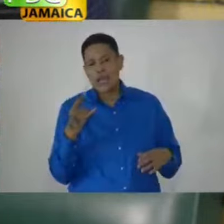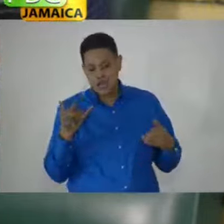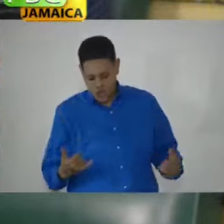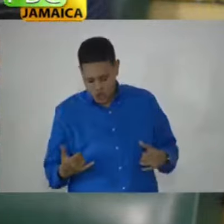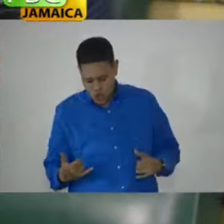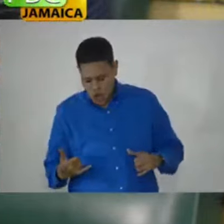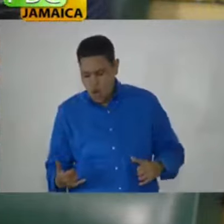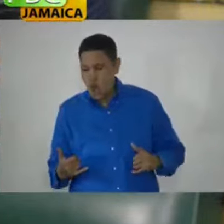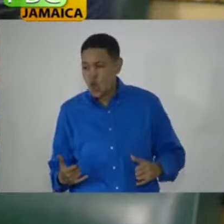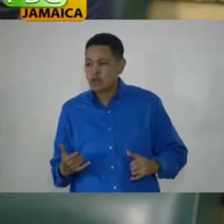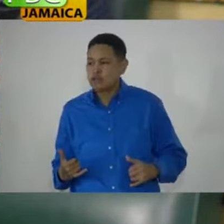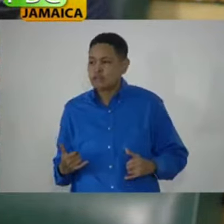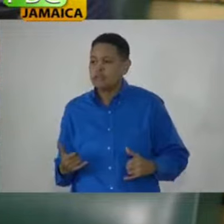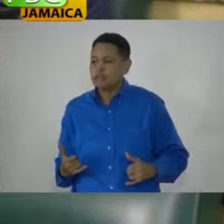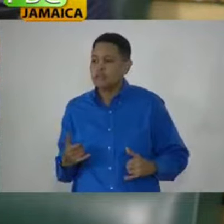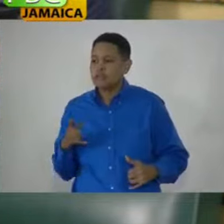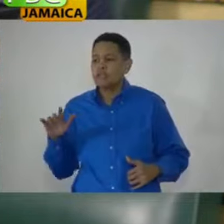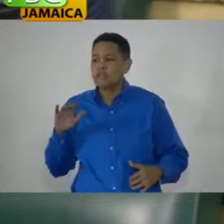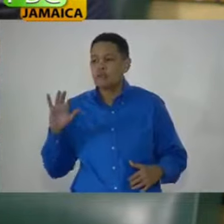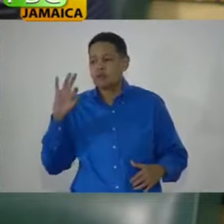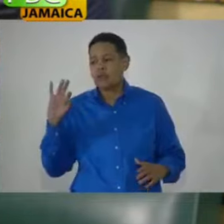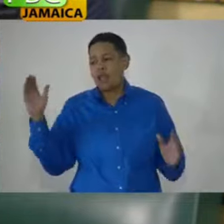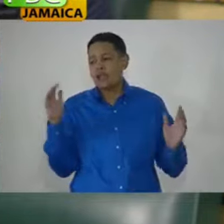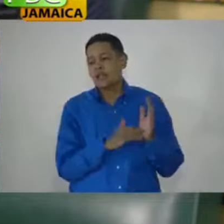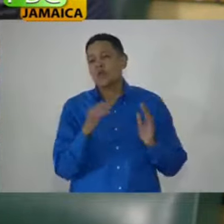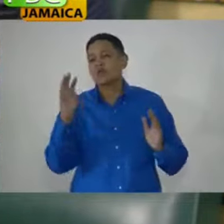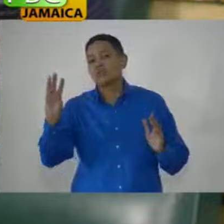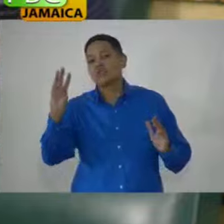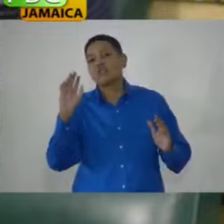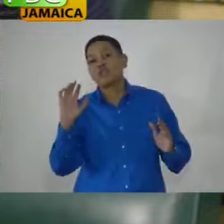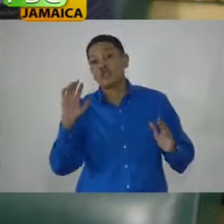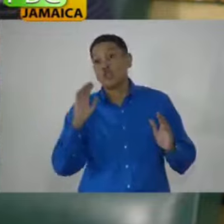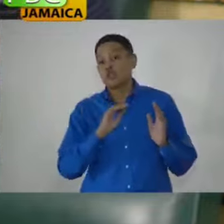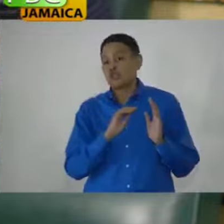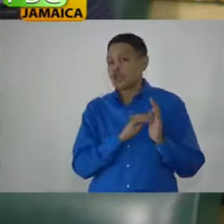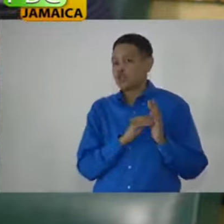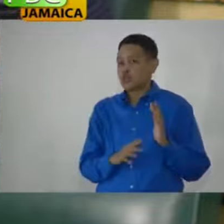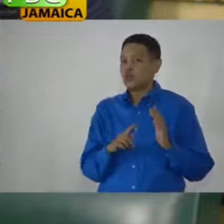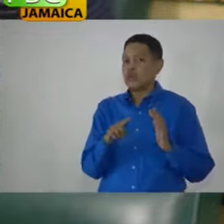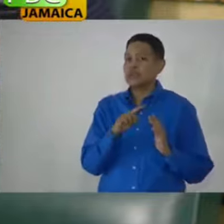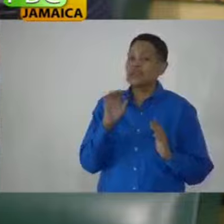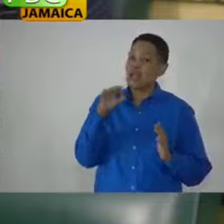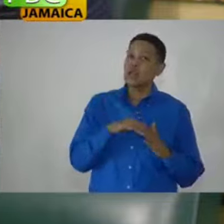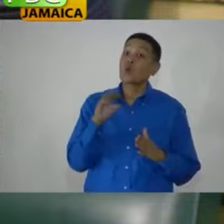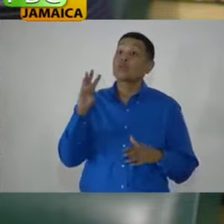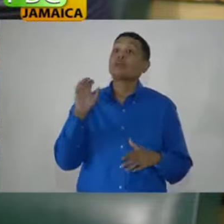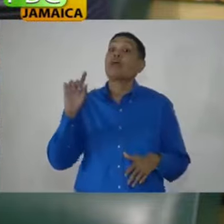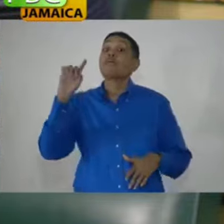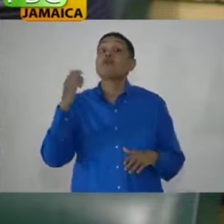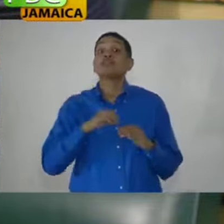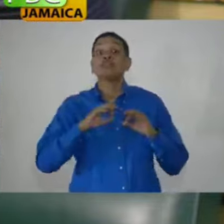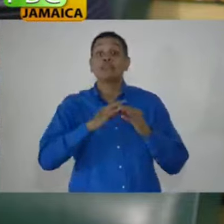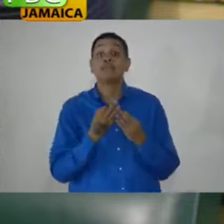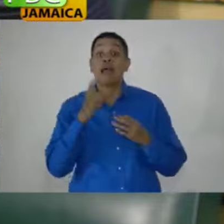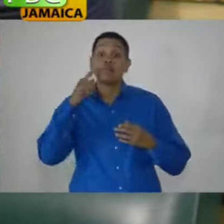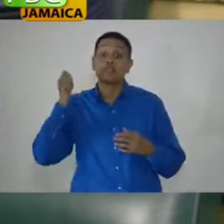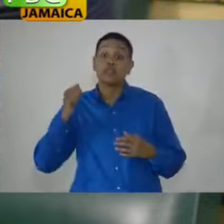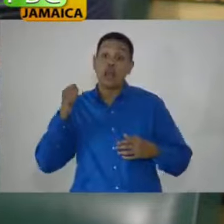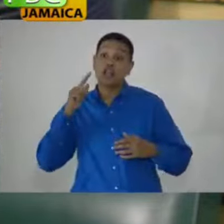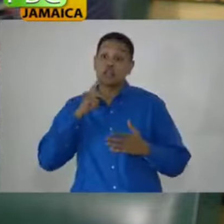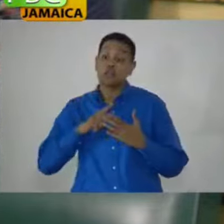years today. There are about 9,600 of those. And the first in the family